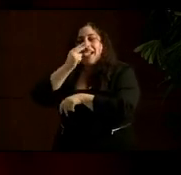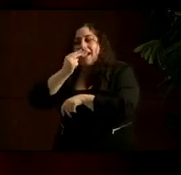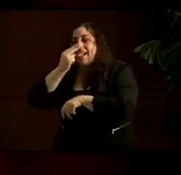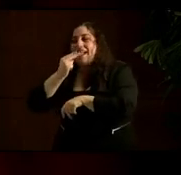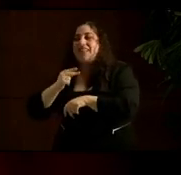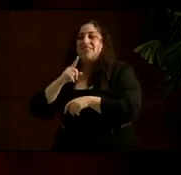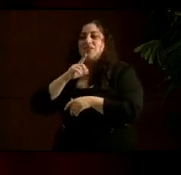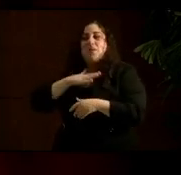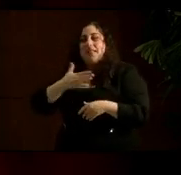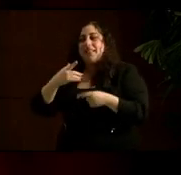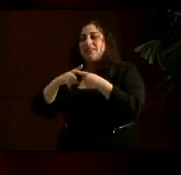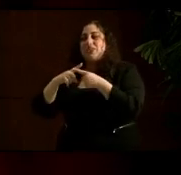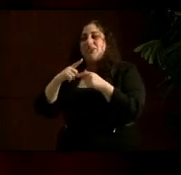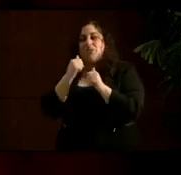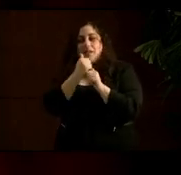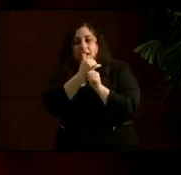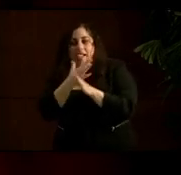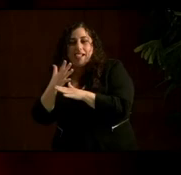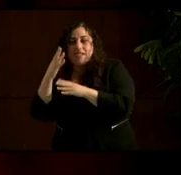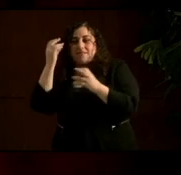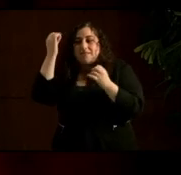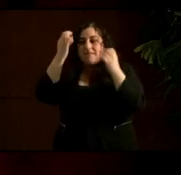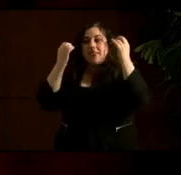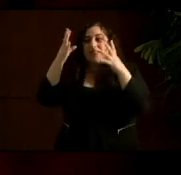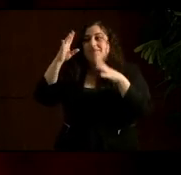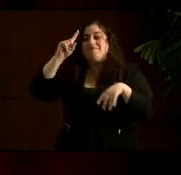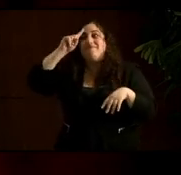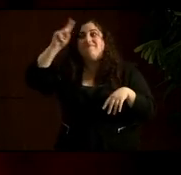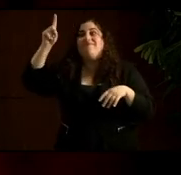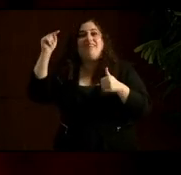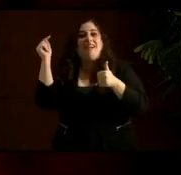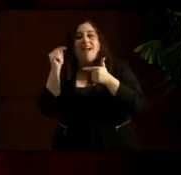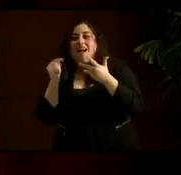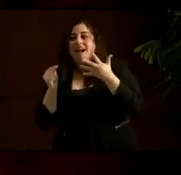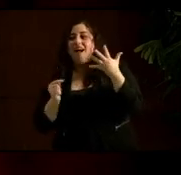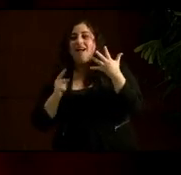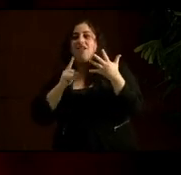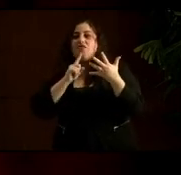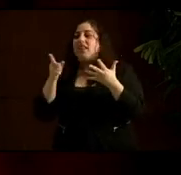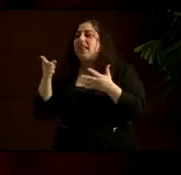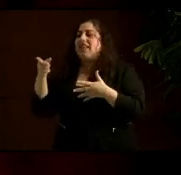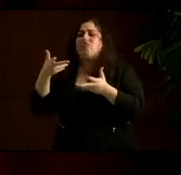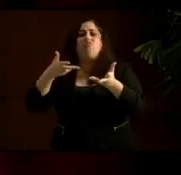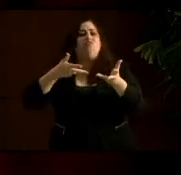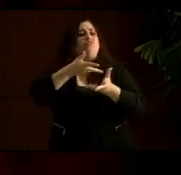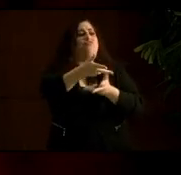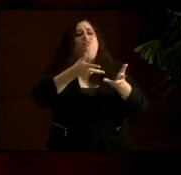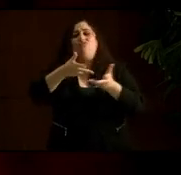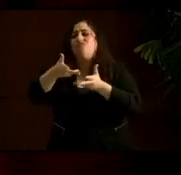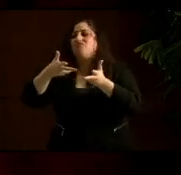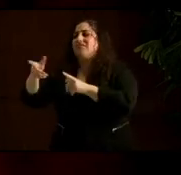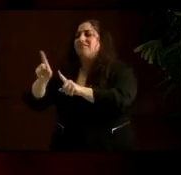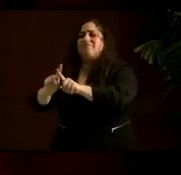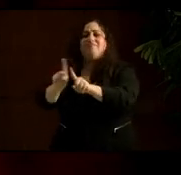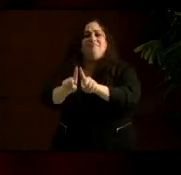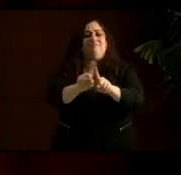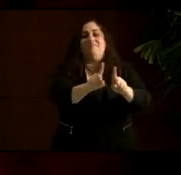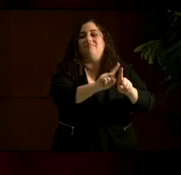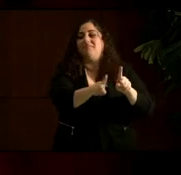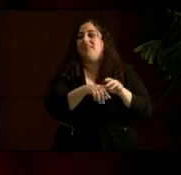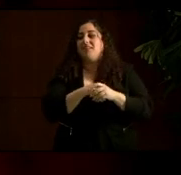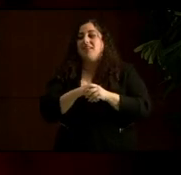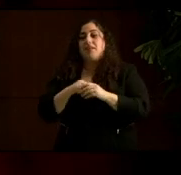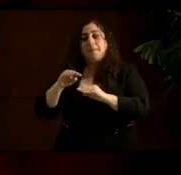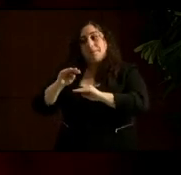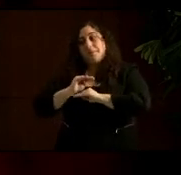thinking, how to read a crowd and interact with any type of personality, how to strategize to maximize time and resources